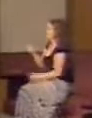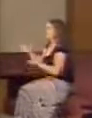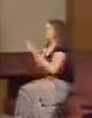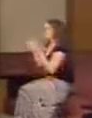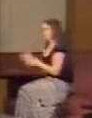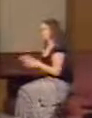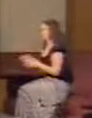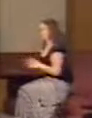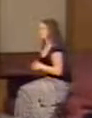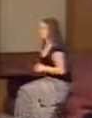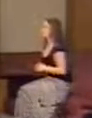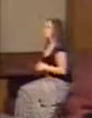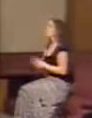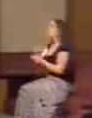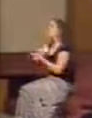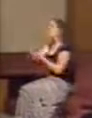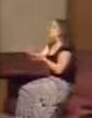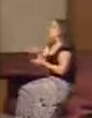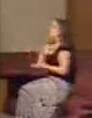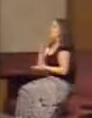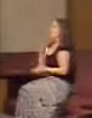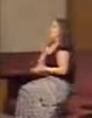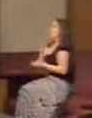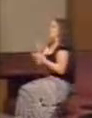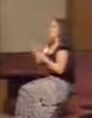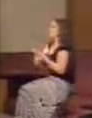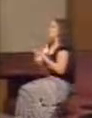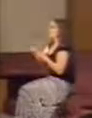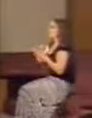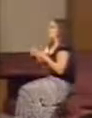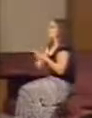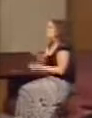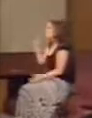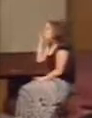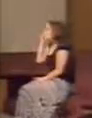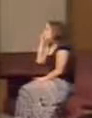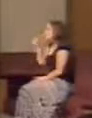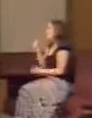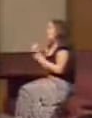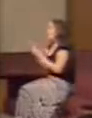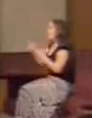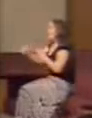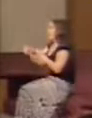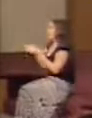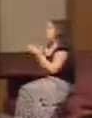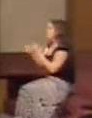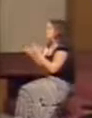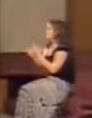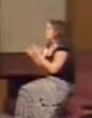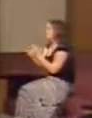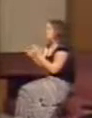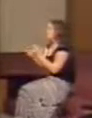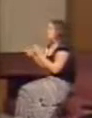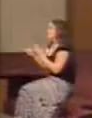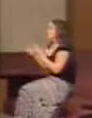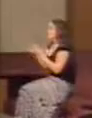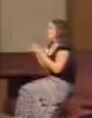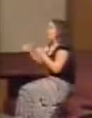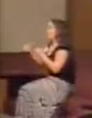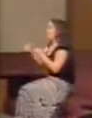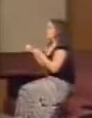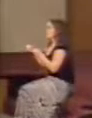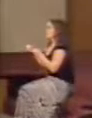your hearts. Isn't that what King David needed? He knew after his adulterous affair, after losing a child, bringing a child in this world and having to lose